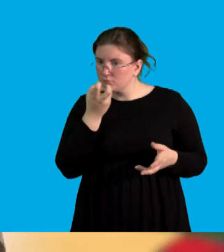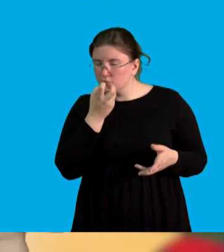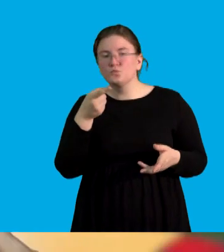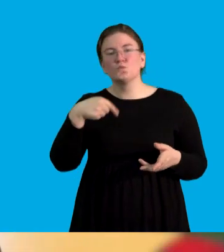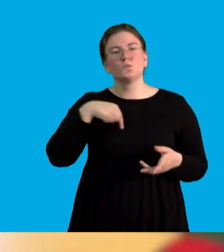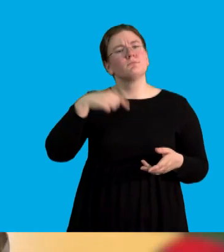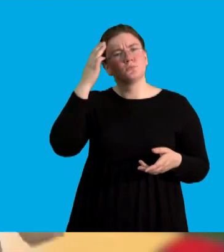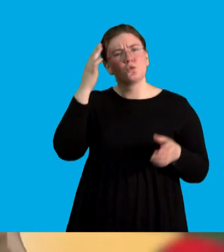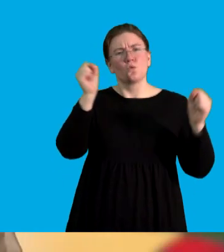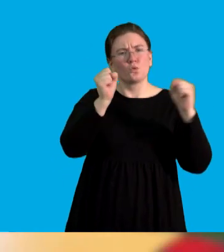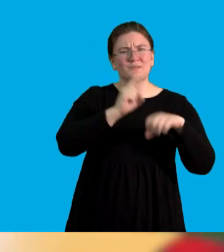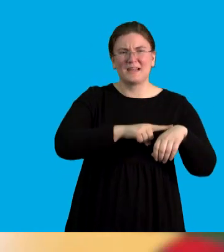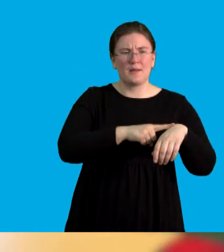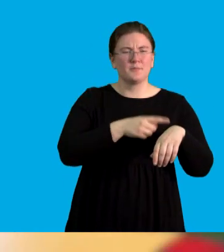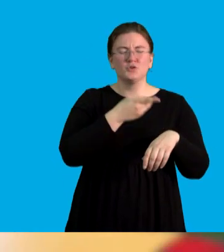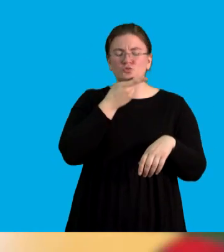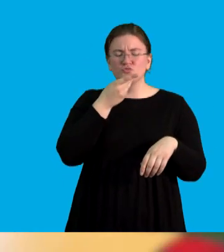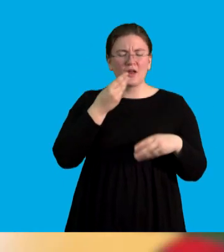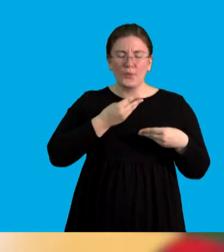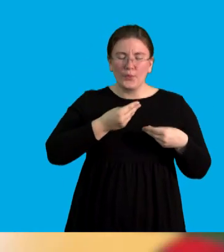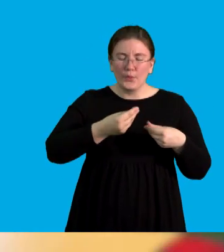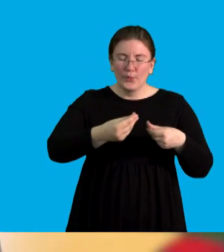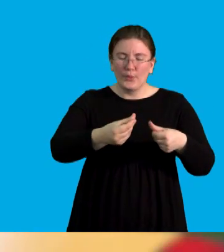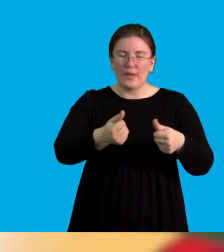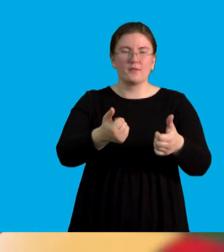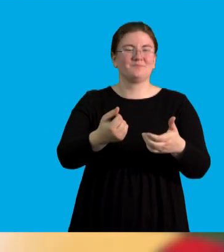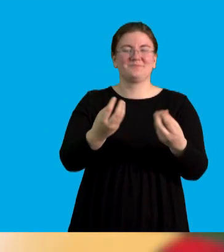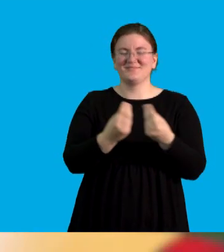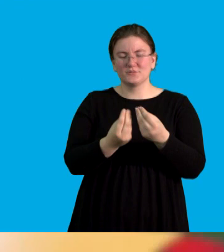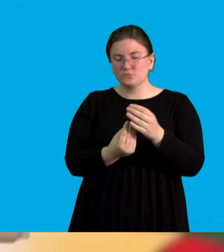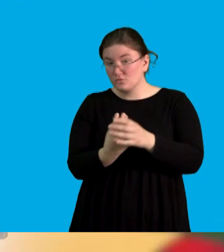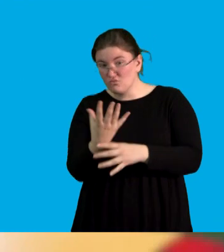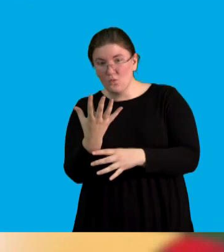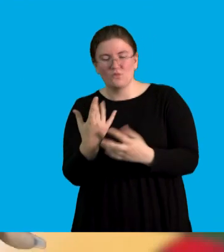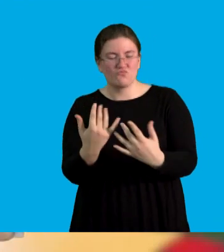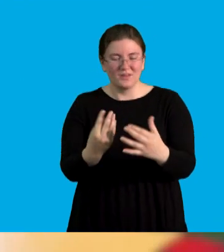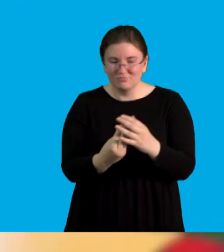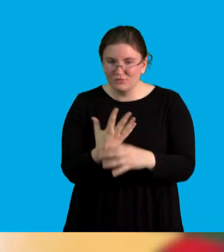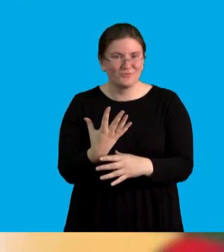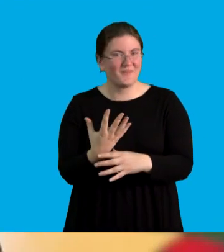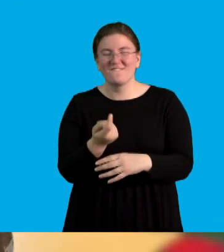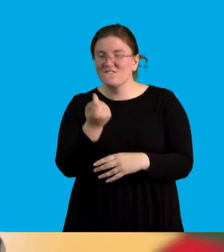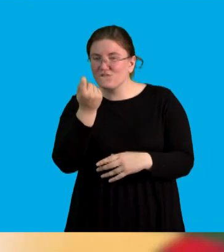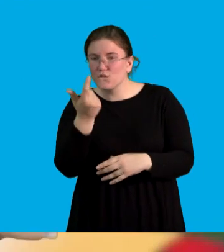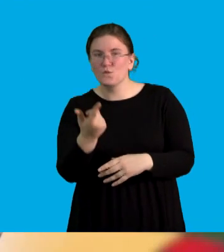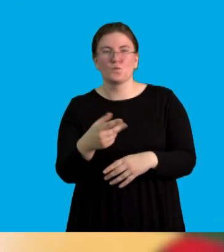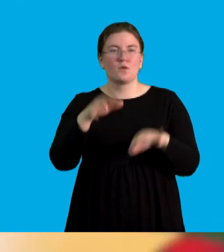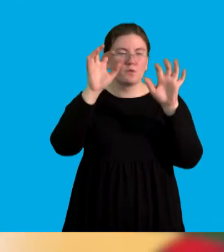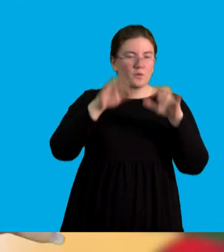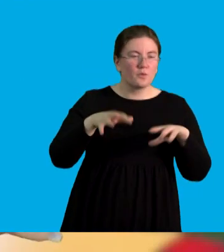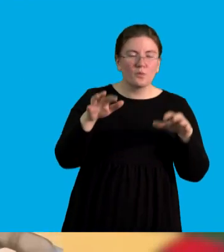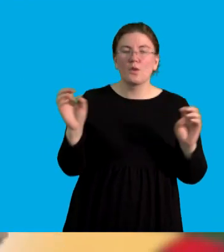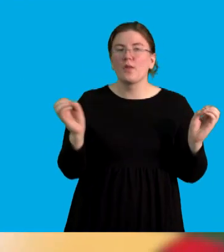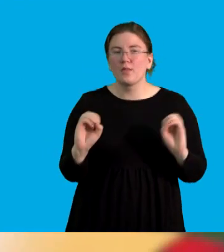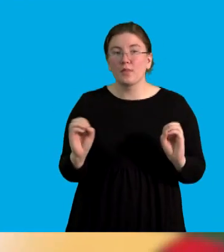does not rain, it's cold, and usually then you don't really have crops that are growing or that can be harvested